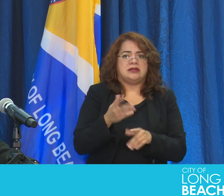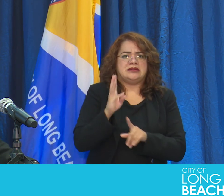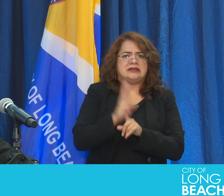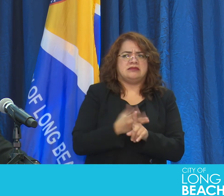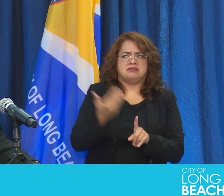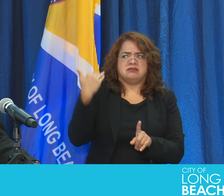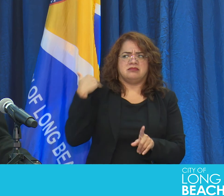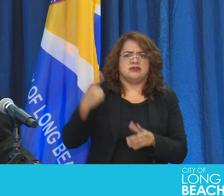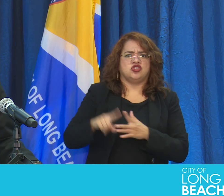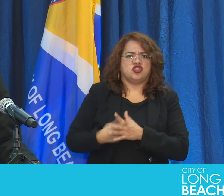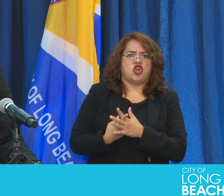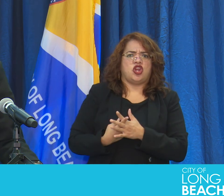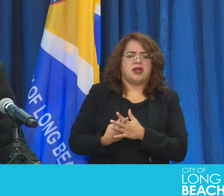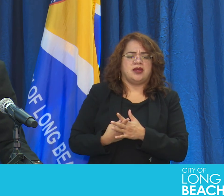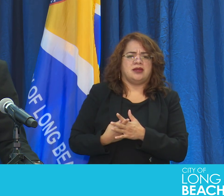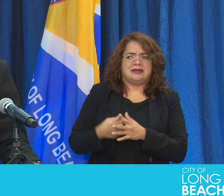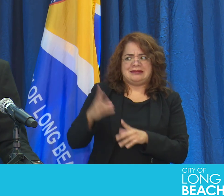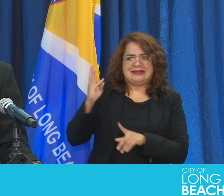ago.